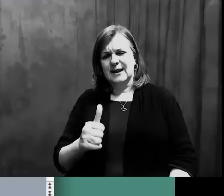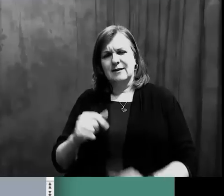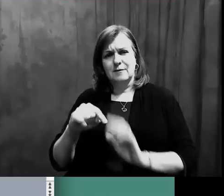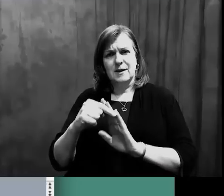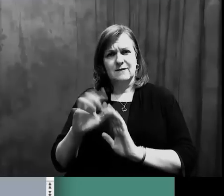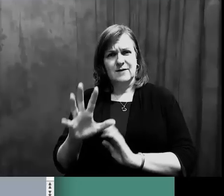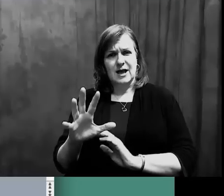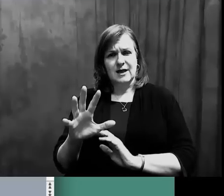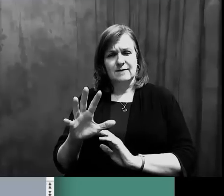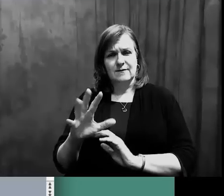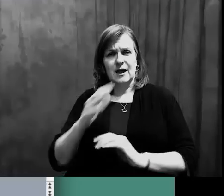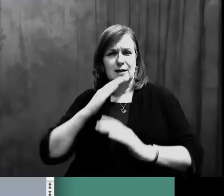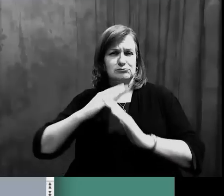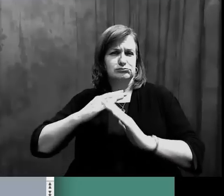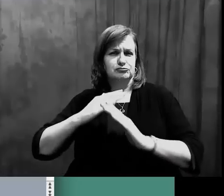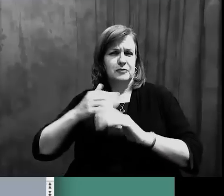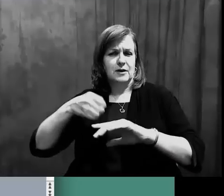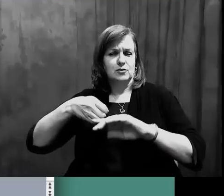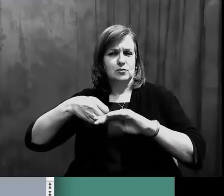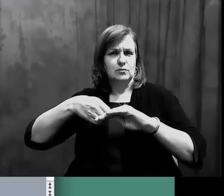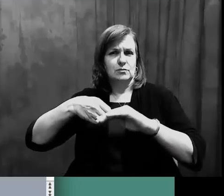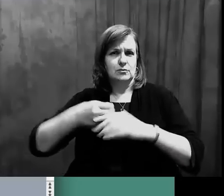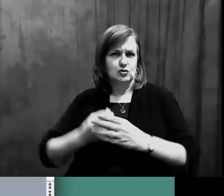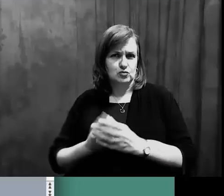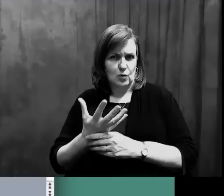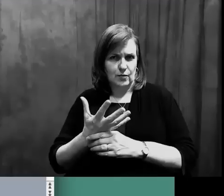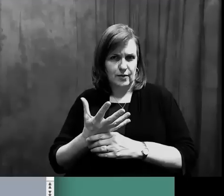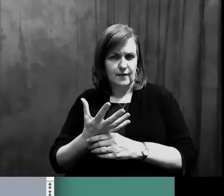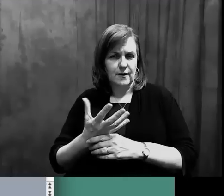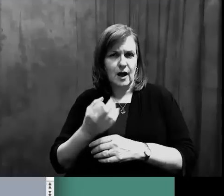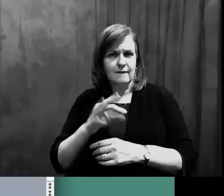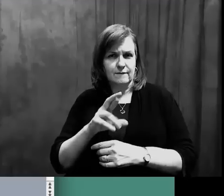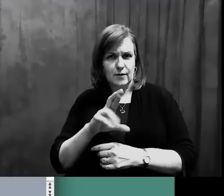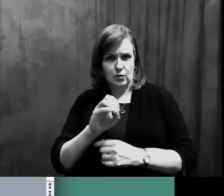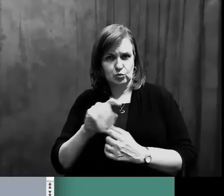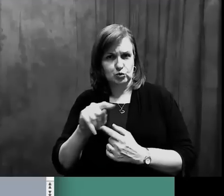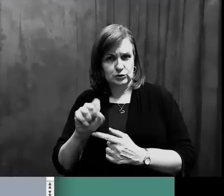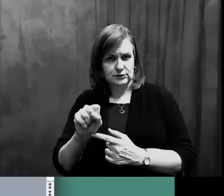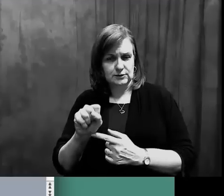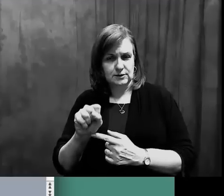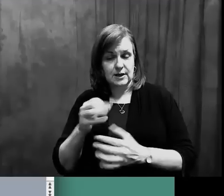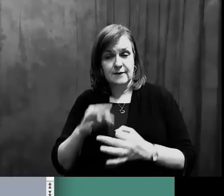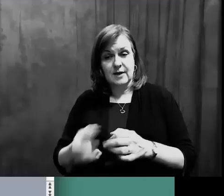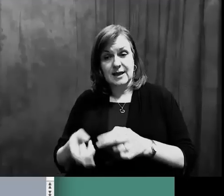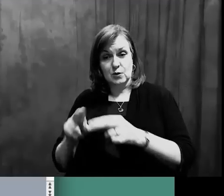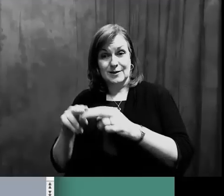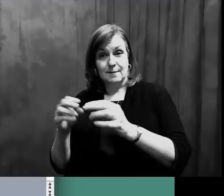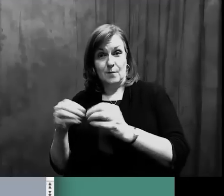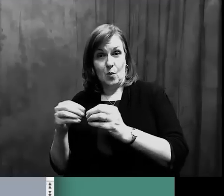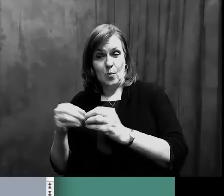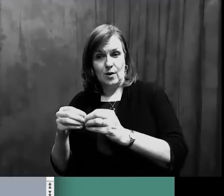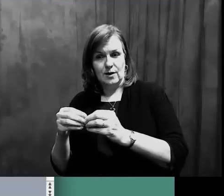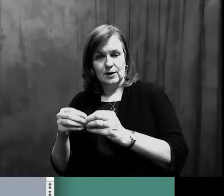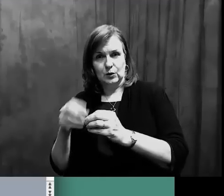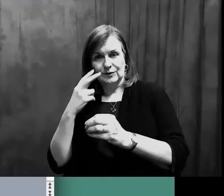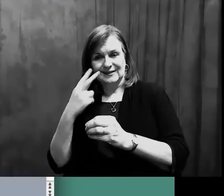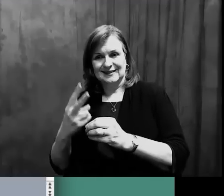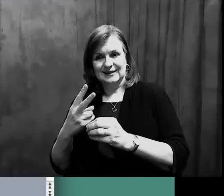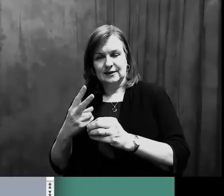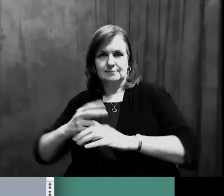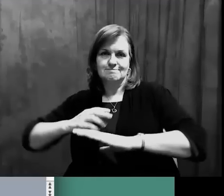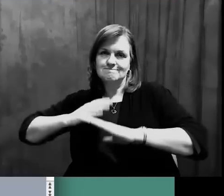the -5? I have actually started to inhibit growth, and if I get down to, if I increase that concentration to 10